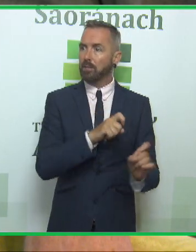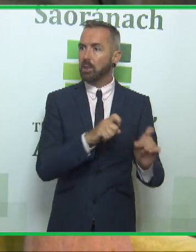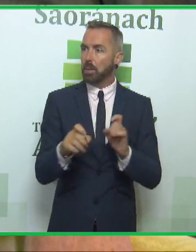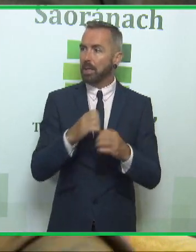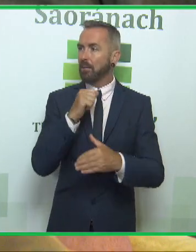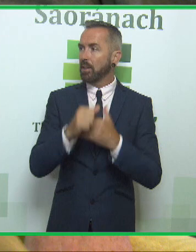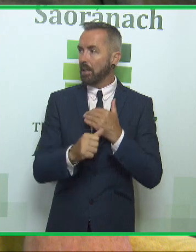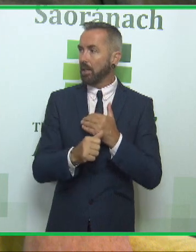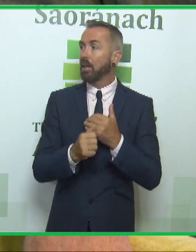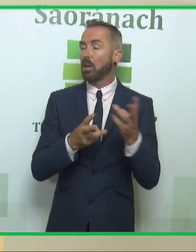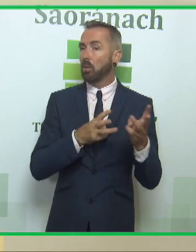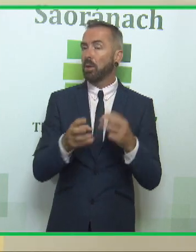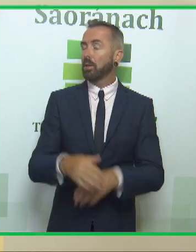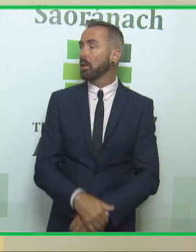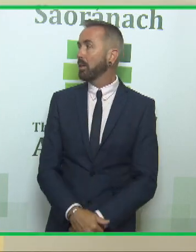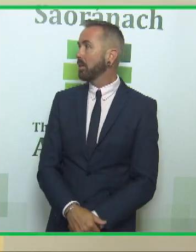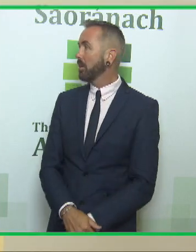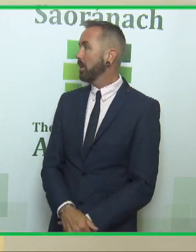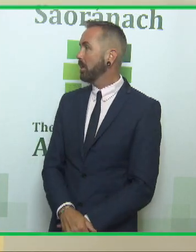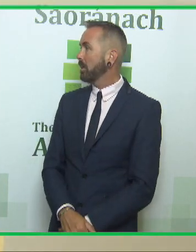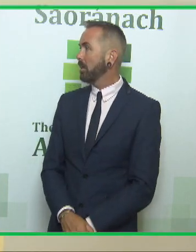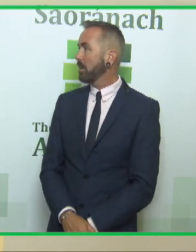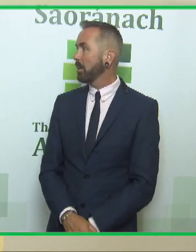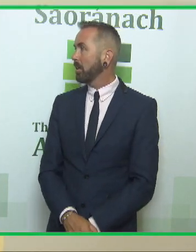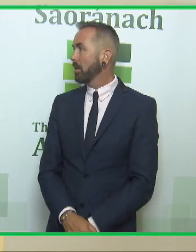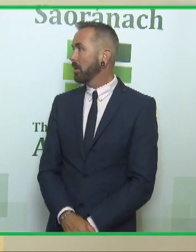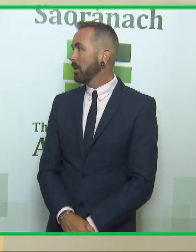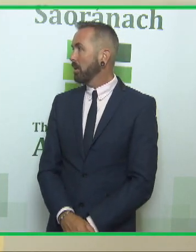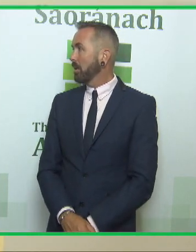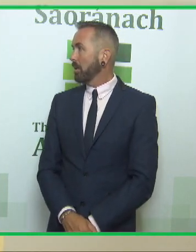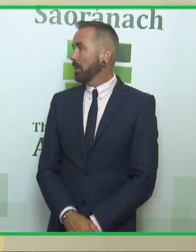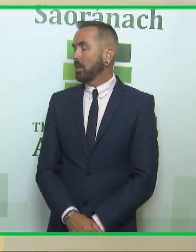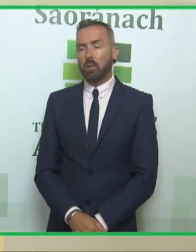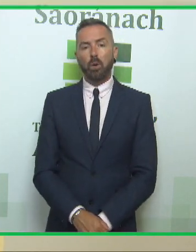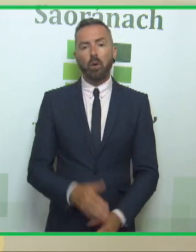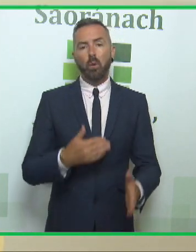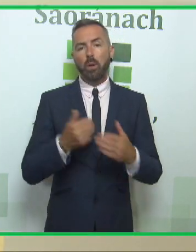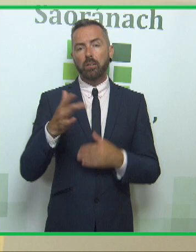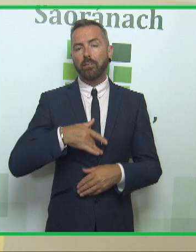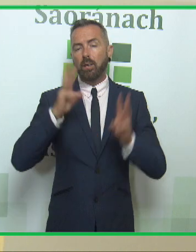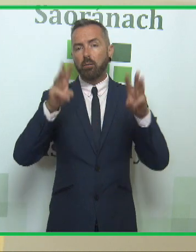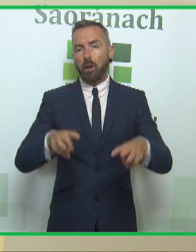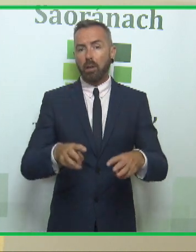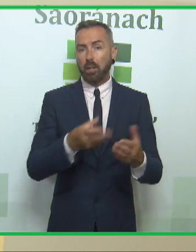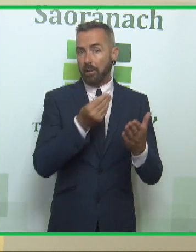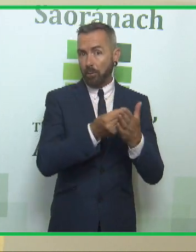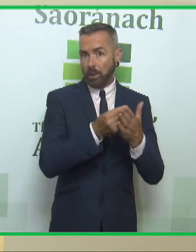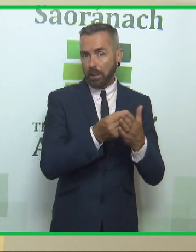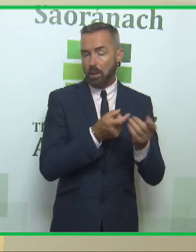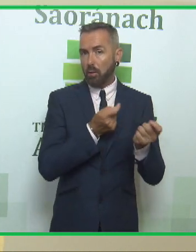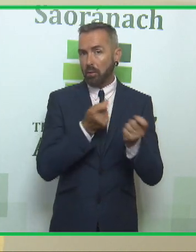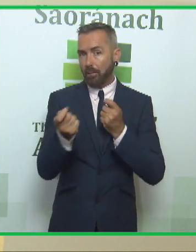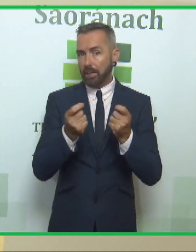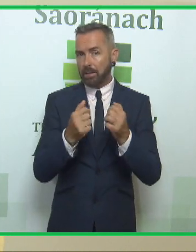while, works. So is it, Noel, then, given the success that you've outlined, then what is it that's going wrong? Is it funding? Is it governance? Is